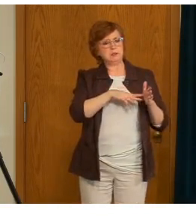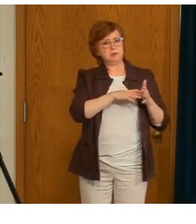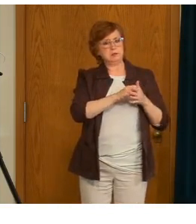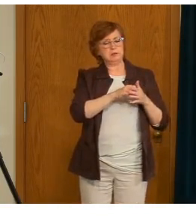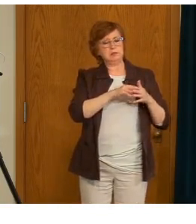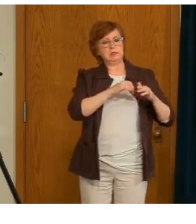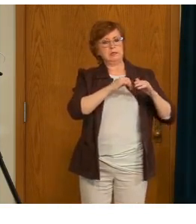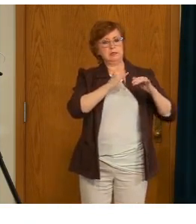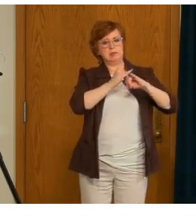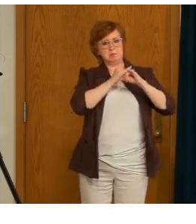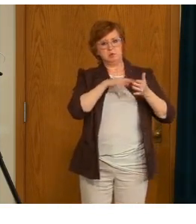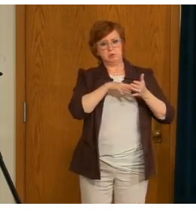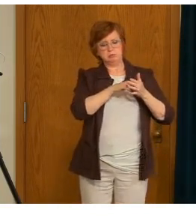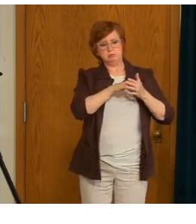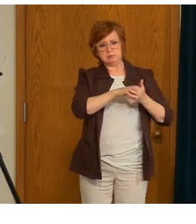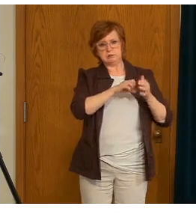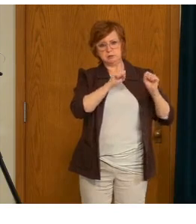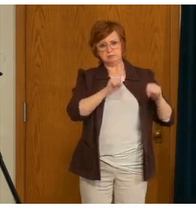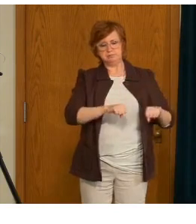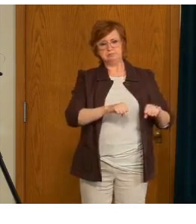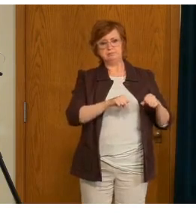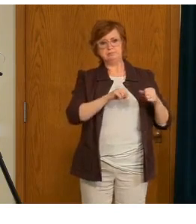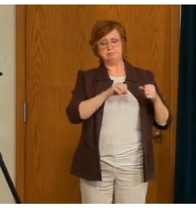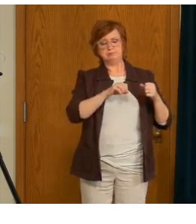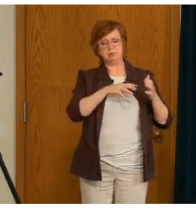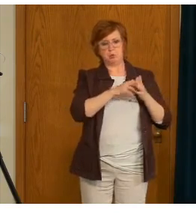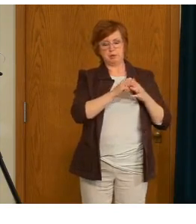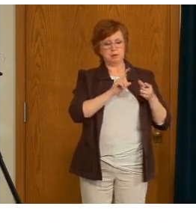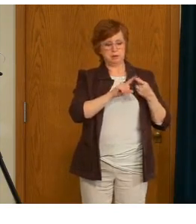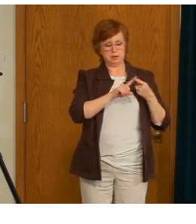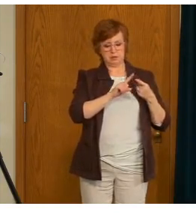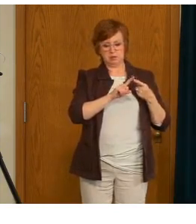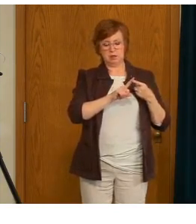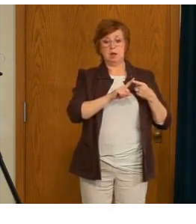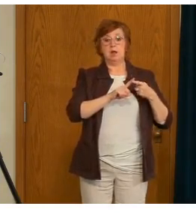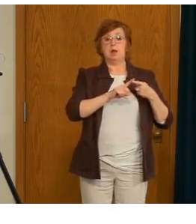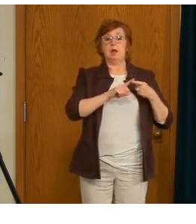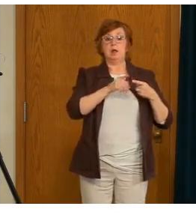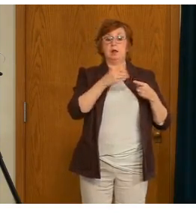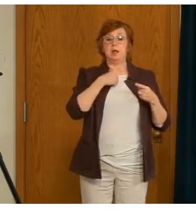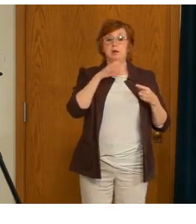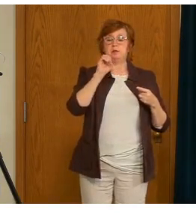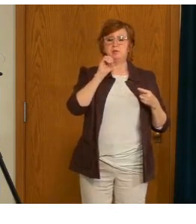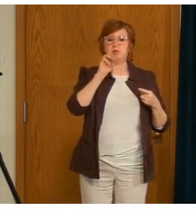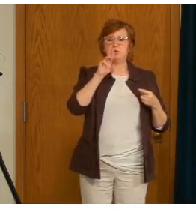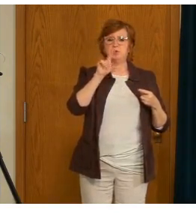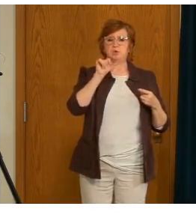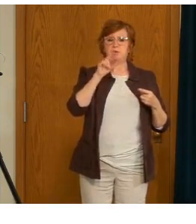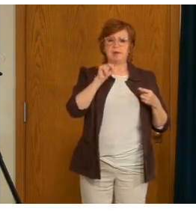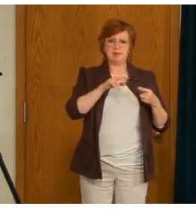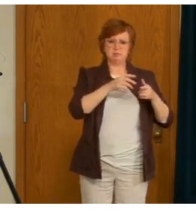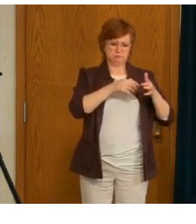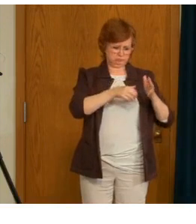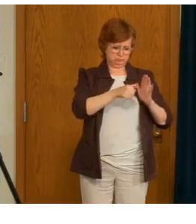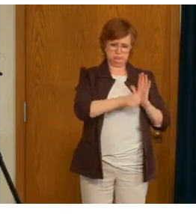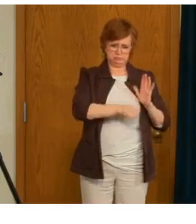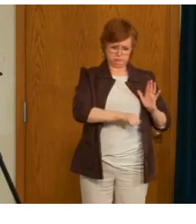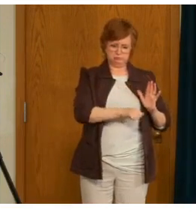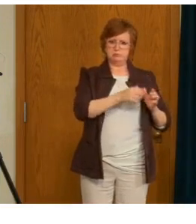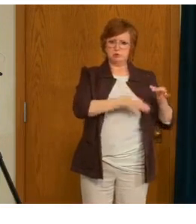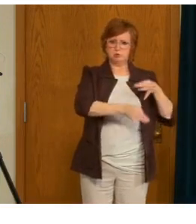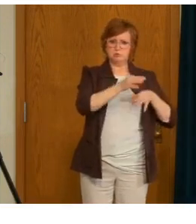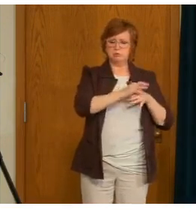include organ transplant and oncology patients. They will be able to book in for their second dose as soon as we